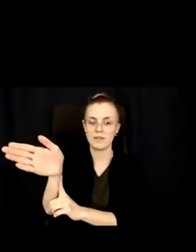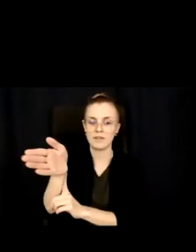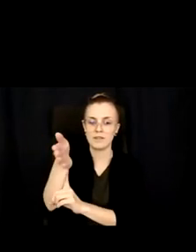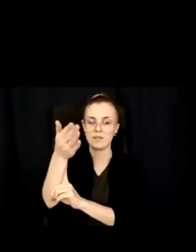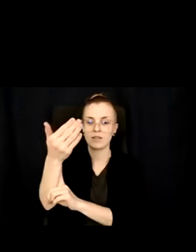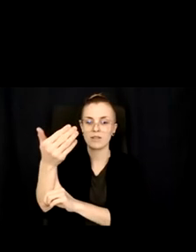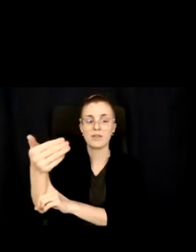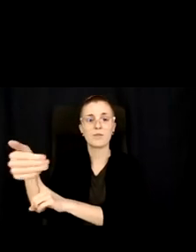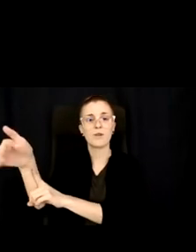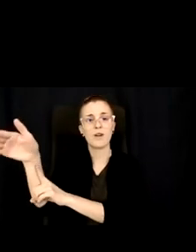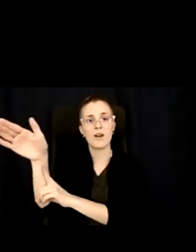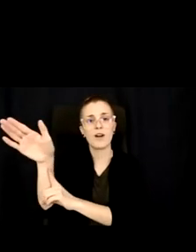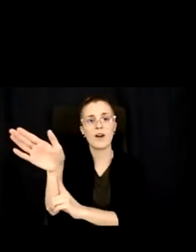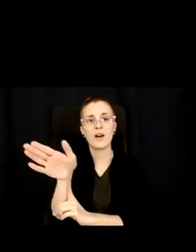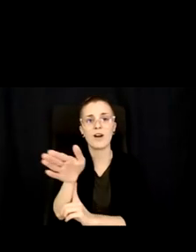streaming, and the